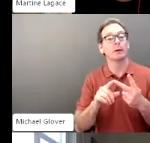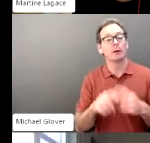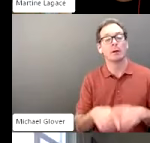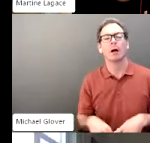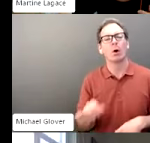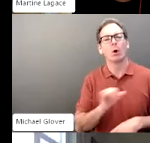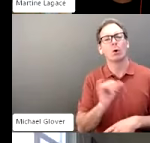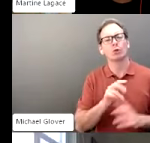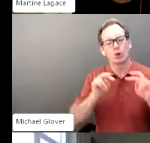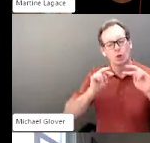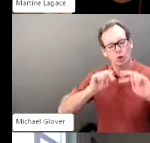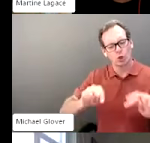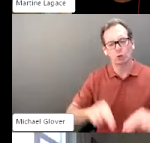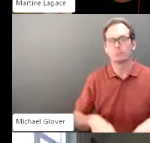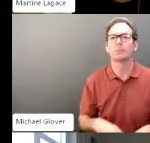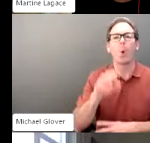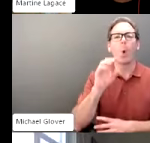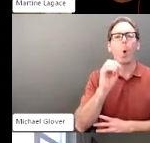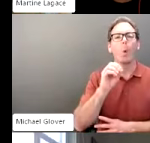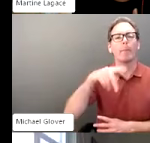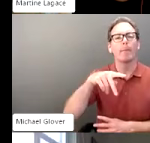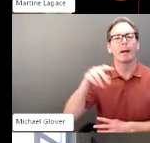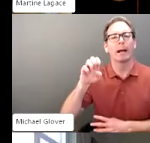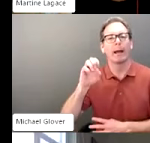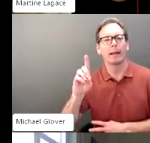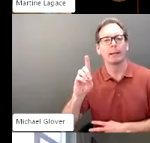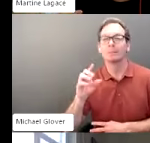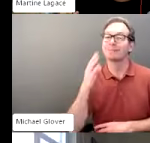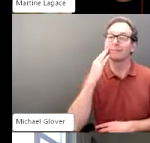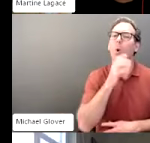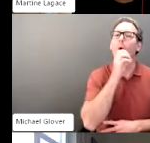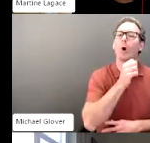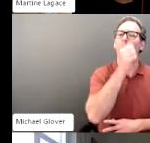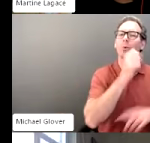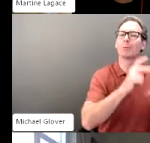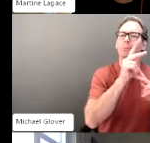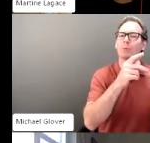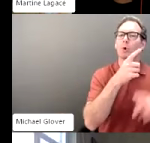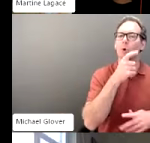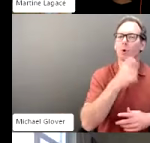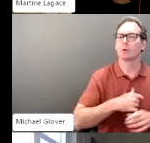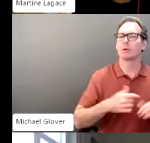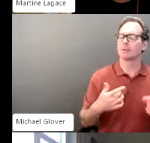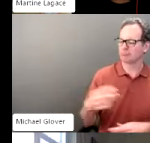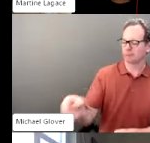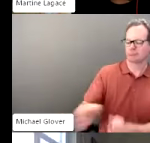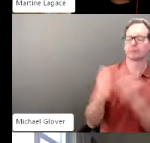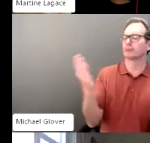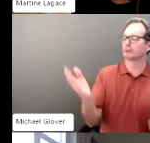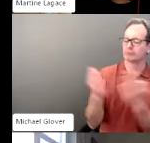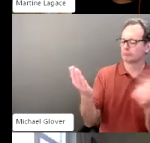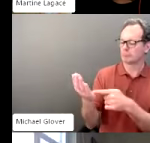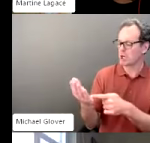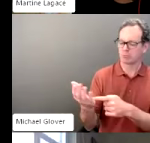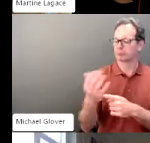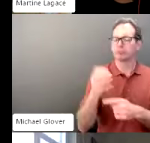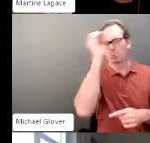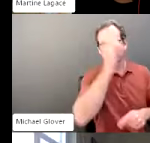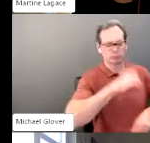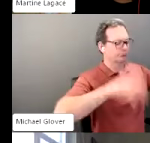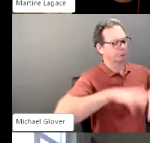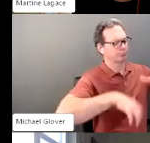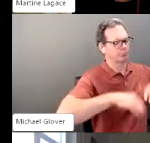who decided to write something in the Globe and Mail, in La Presse during the pandemic, or associations defending the rights